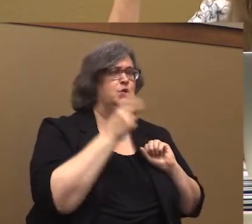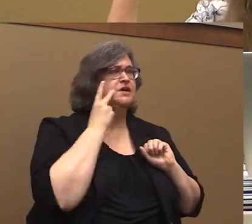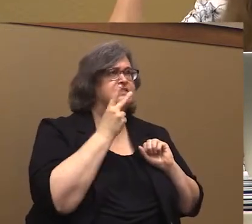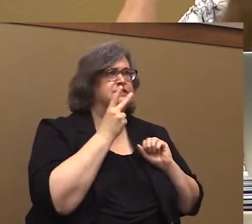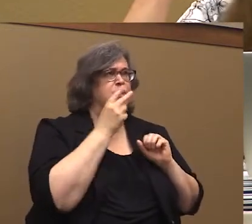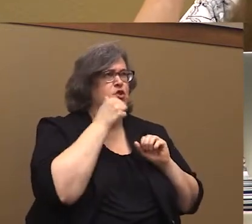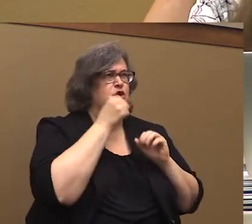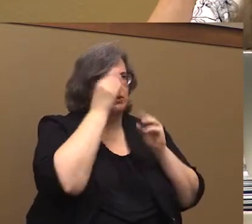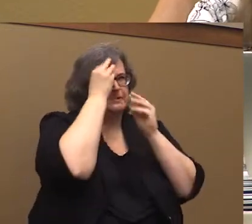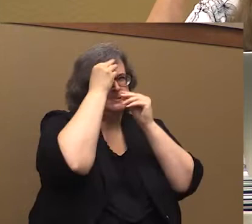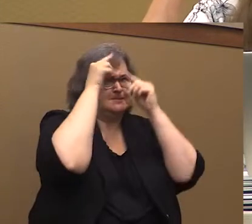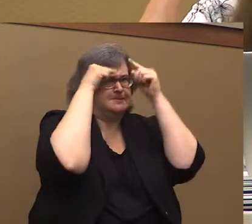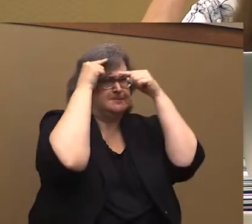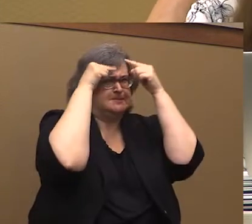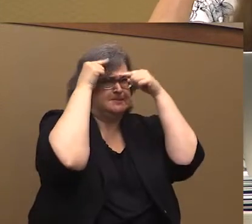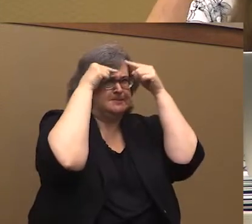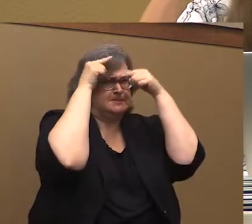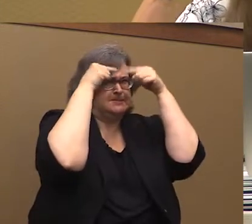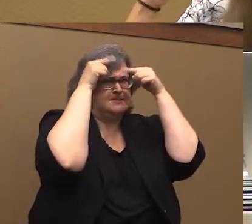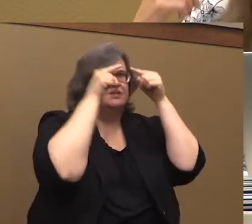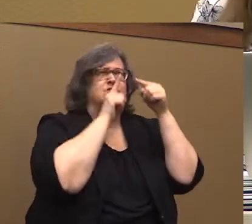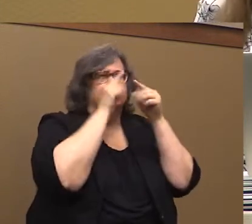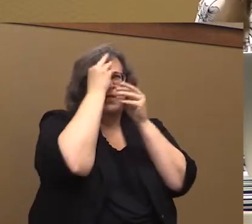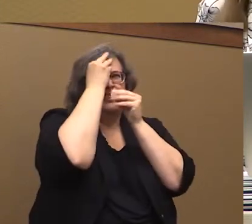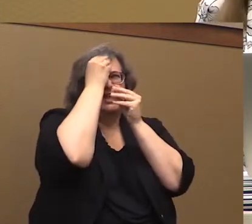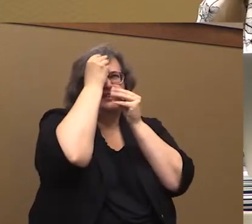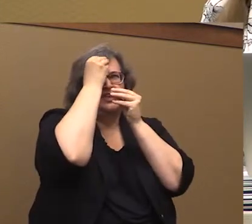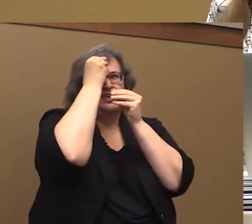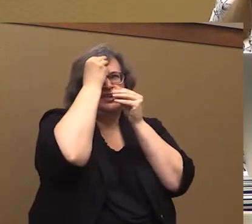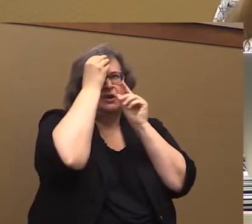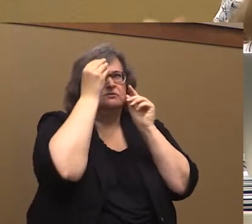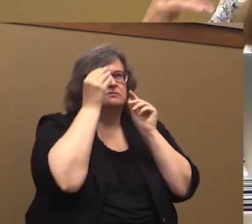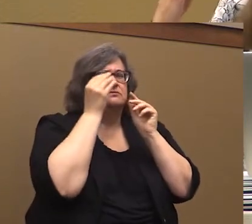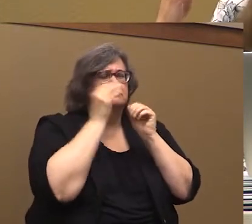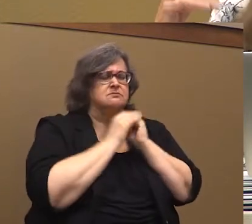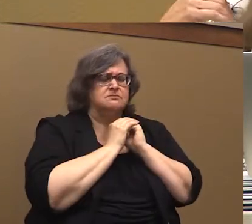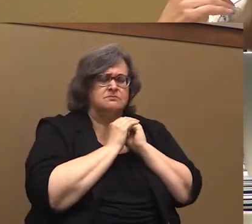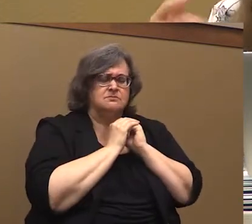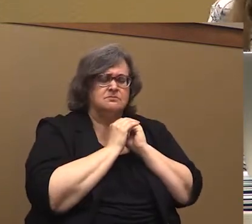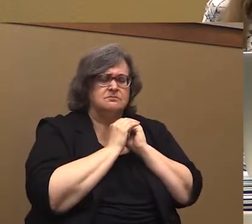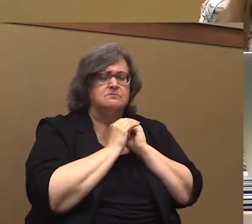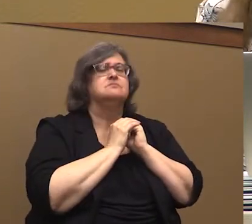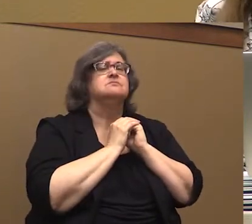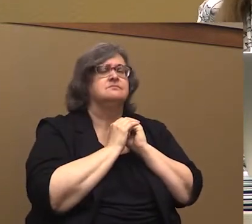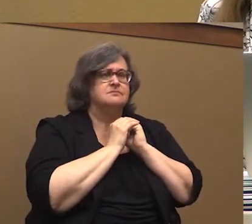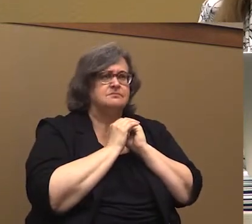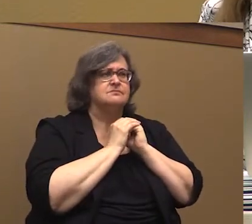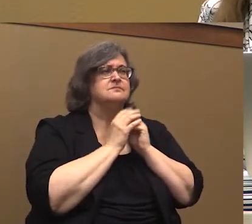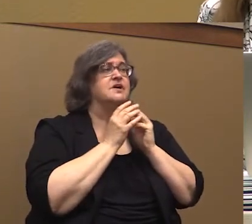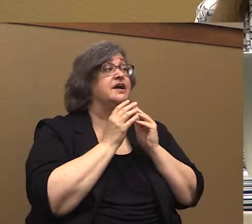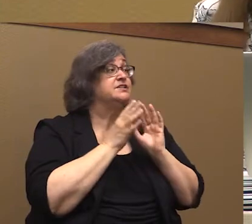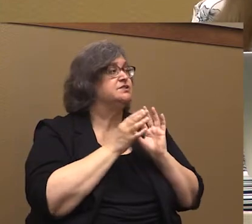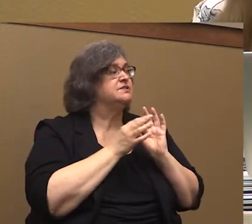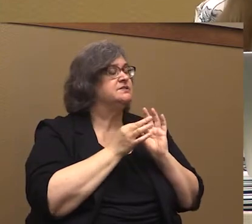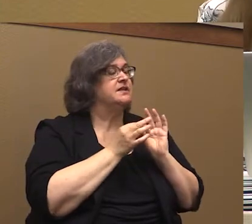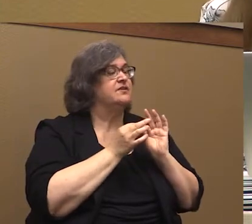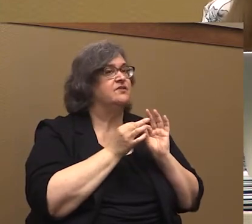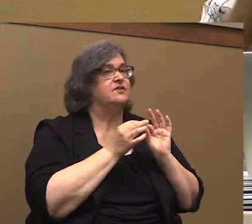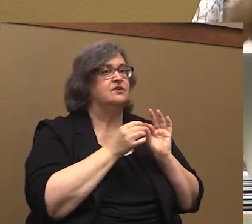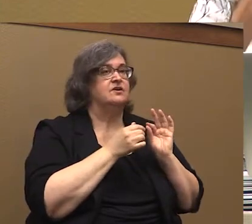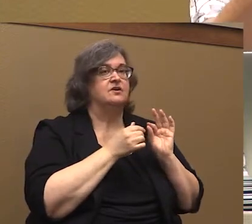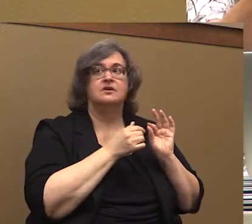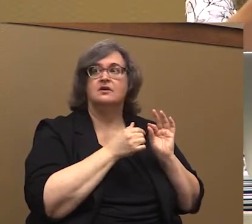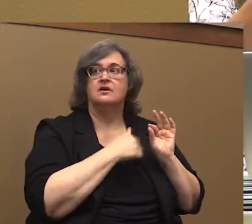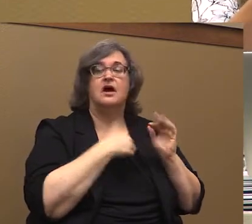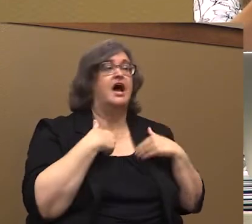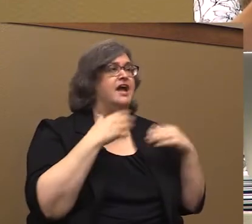could see those wheels just spinning and spinning and spinning, and she's looking off, and then she says,